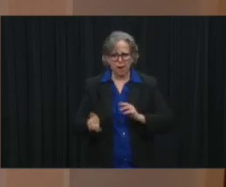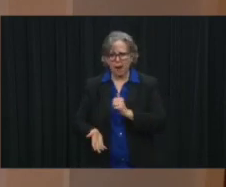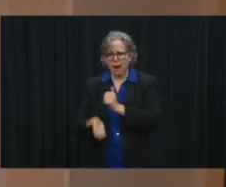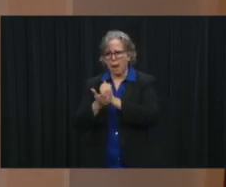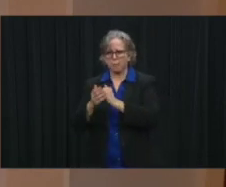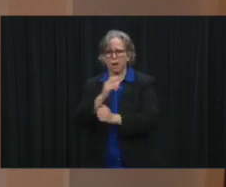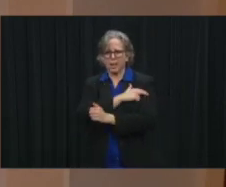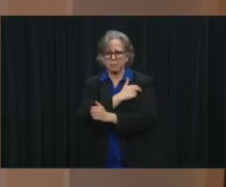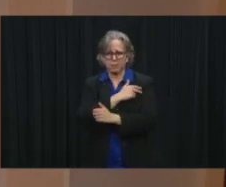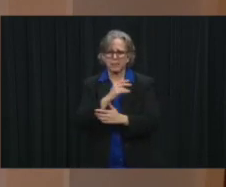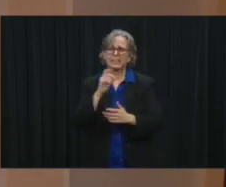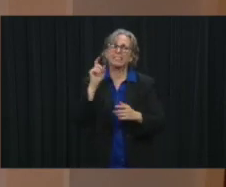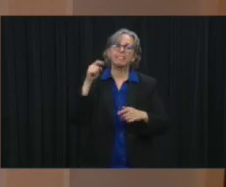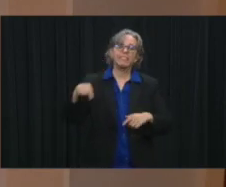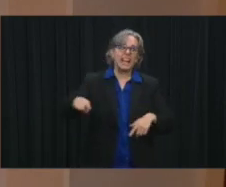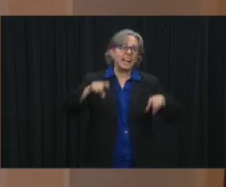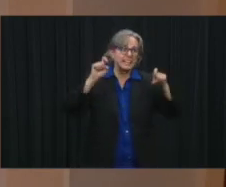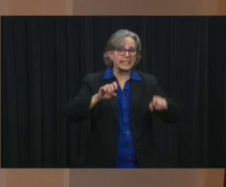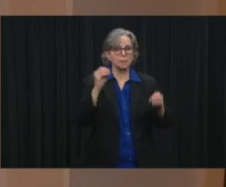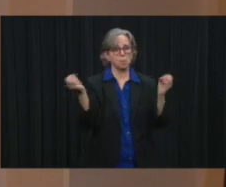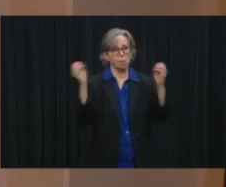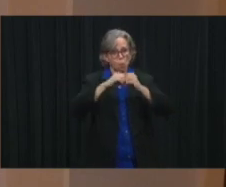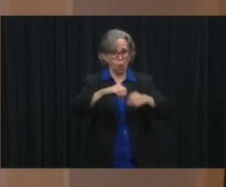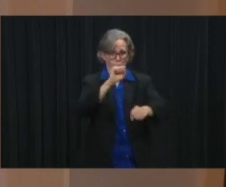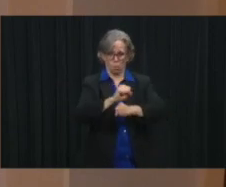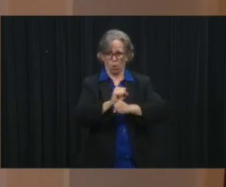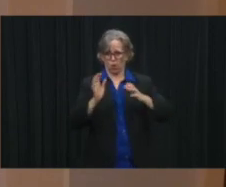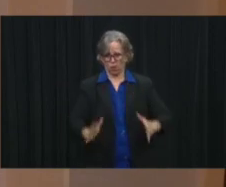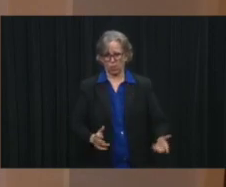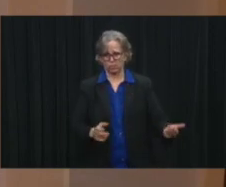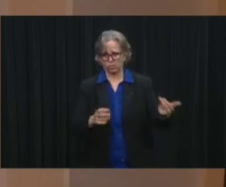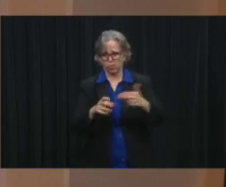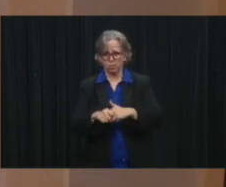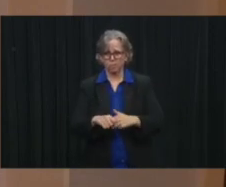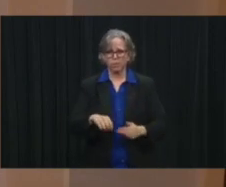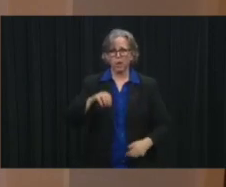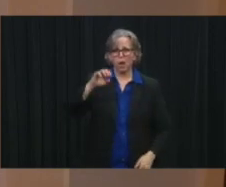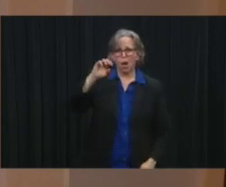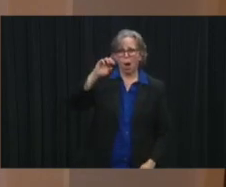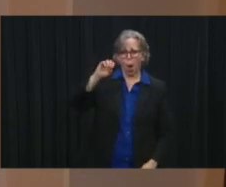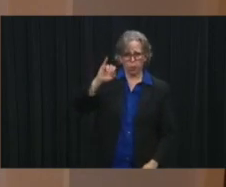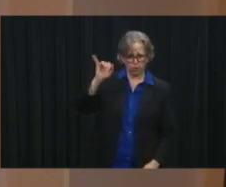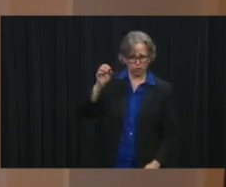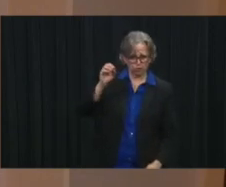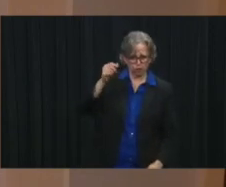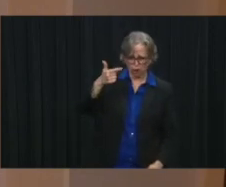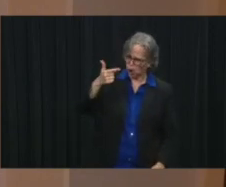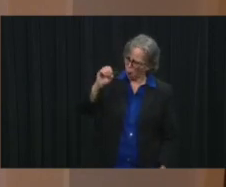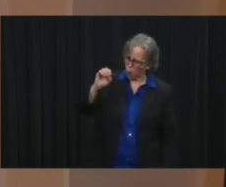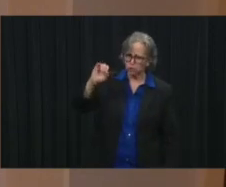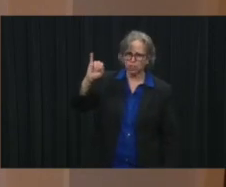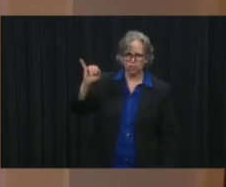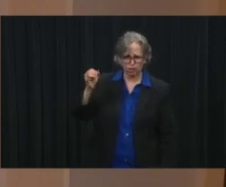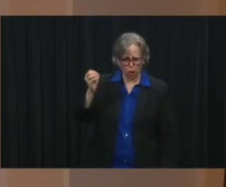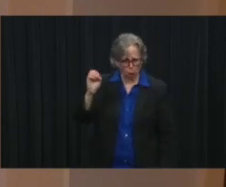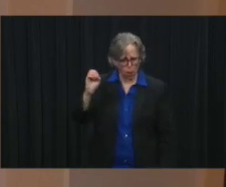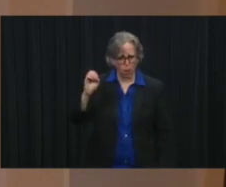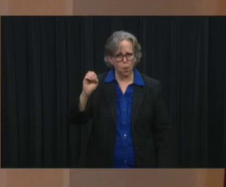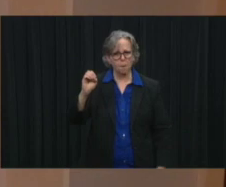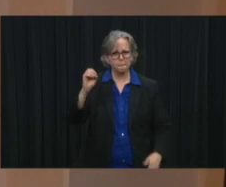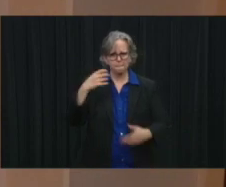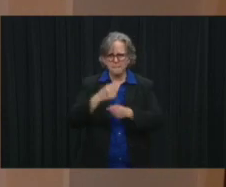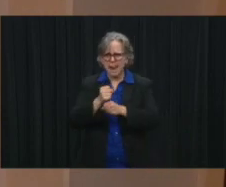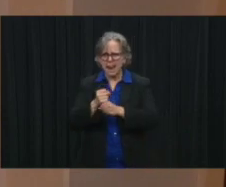employees. Gojo is manufacturing 24/7 the hand sanitizer that we all need access to.